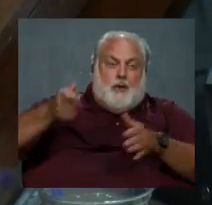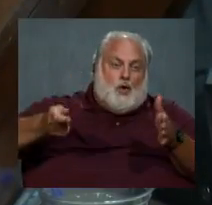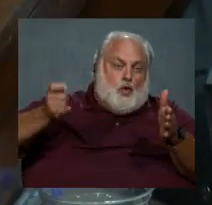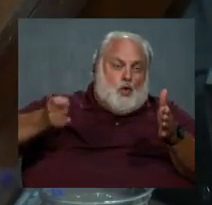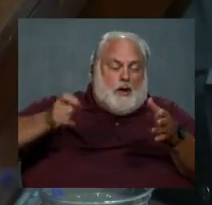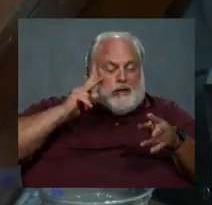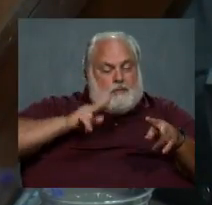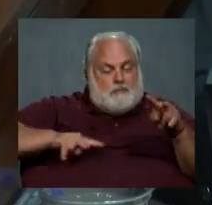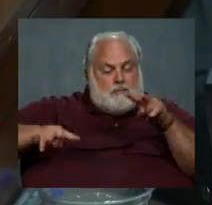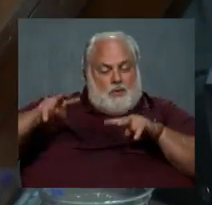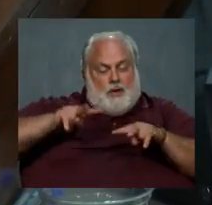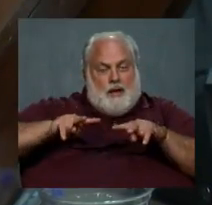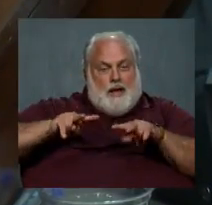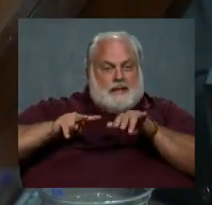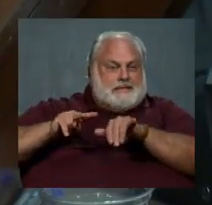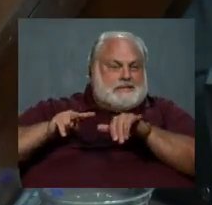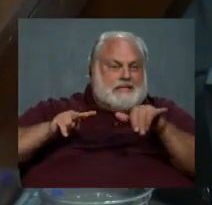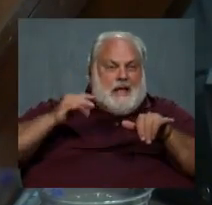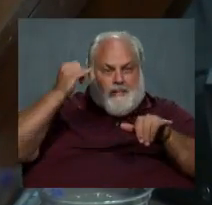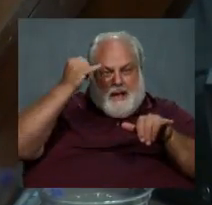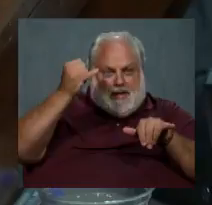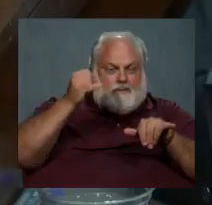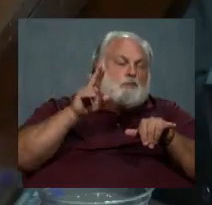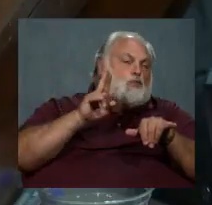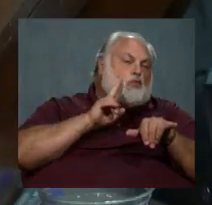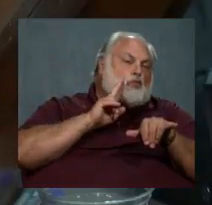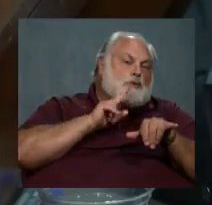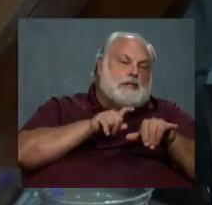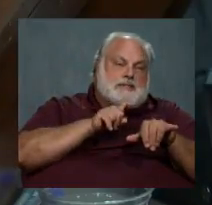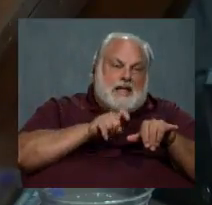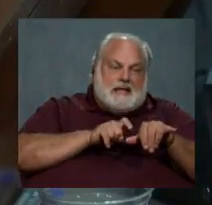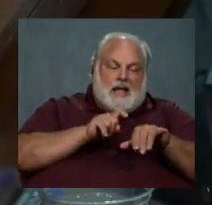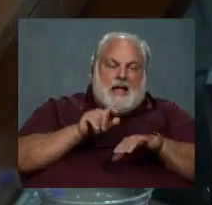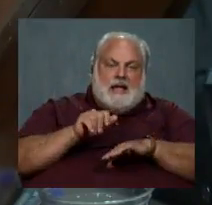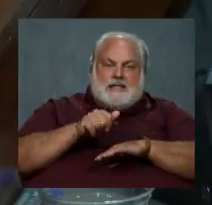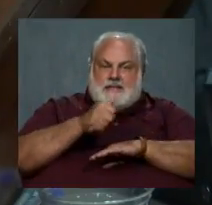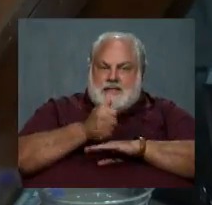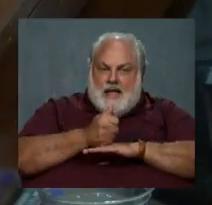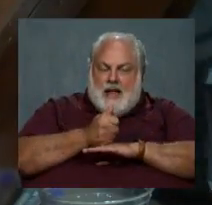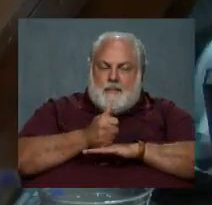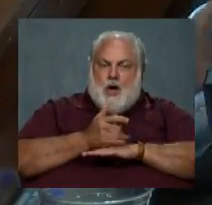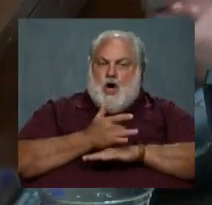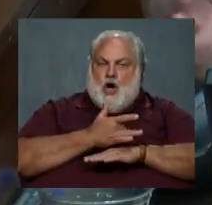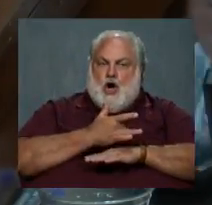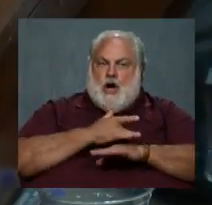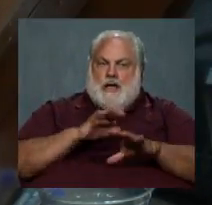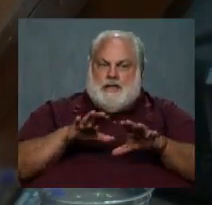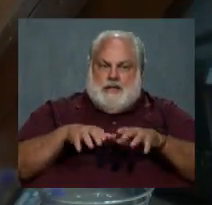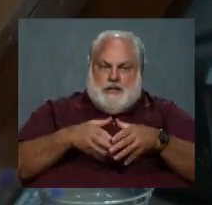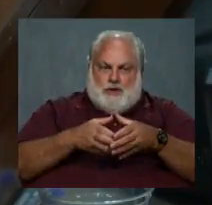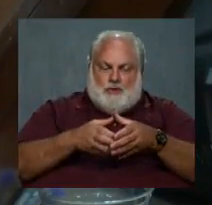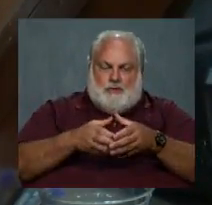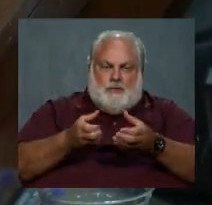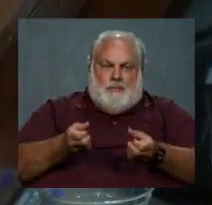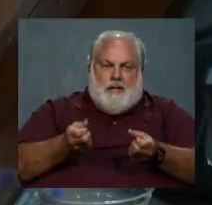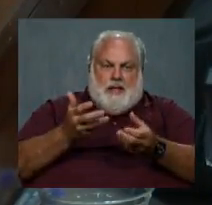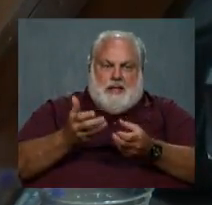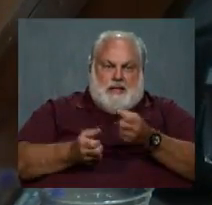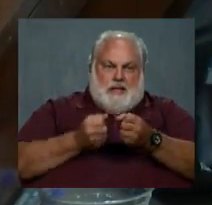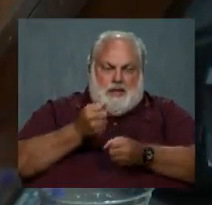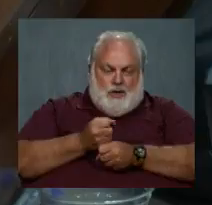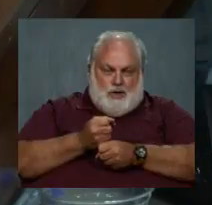similar to an ordinance out of Houston, which would set up park districts and would allow a park district to be used so many times a